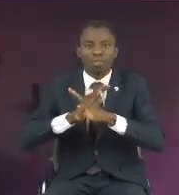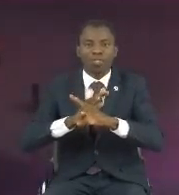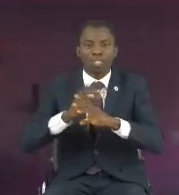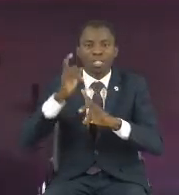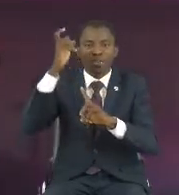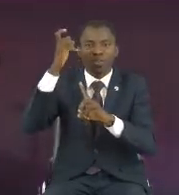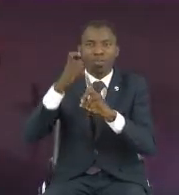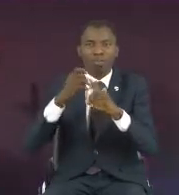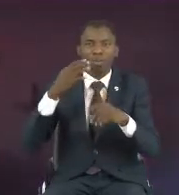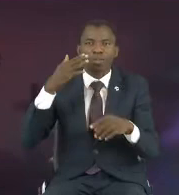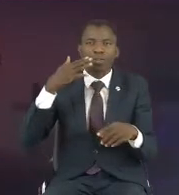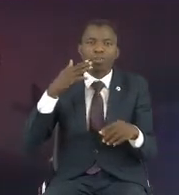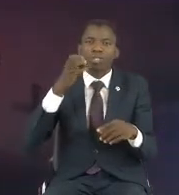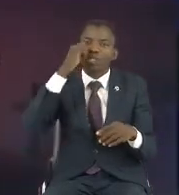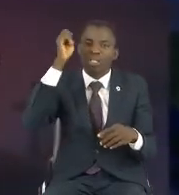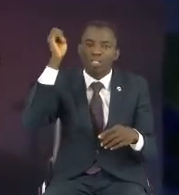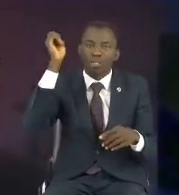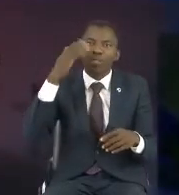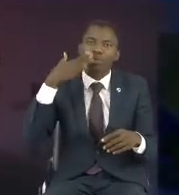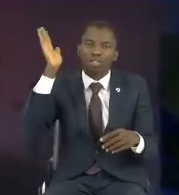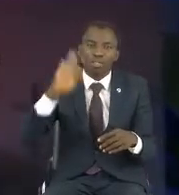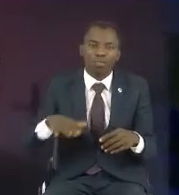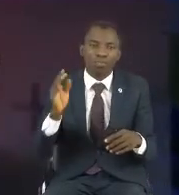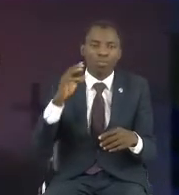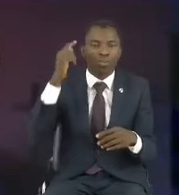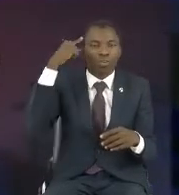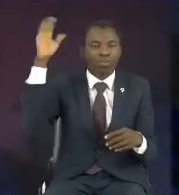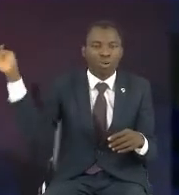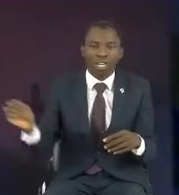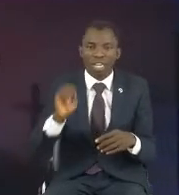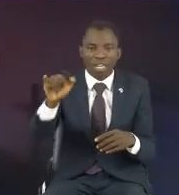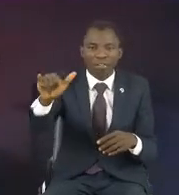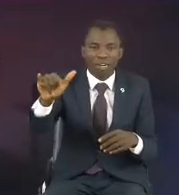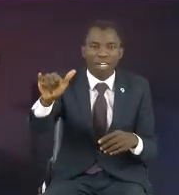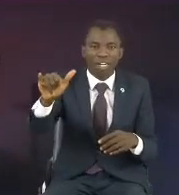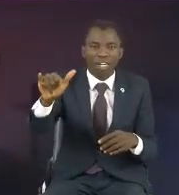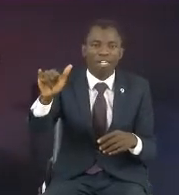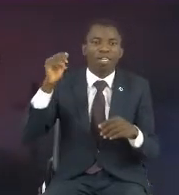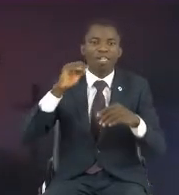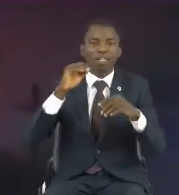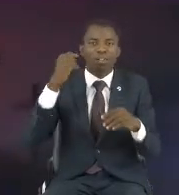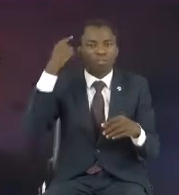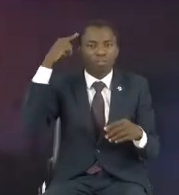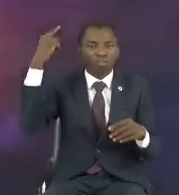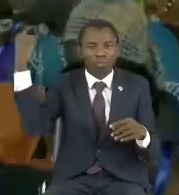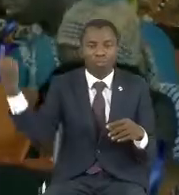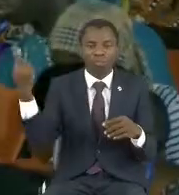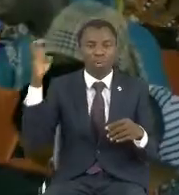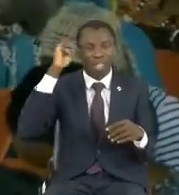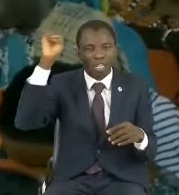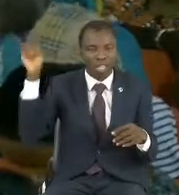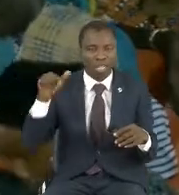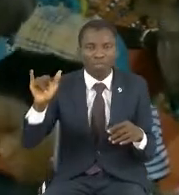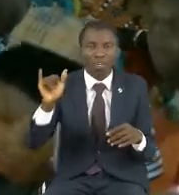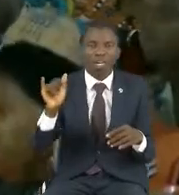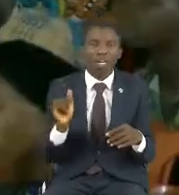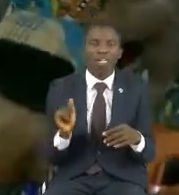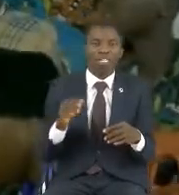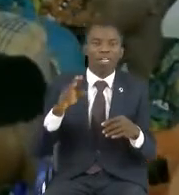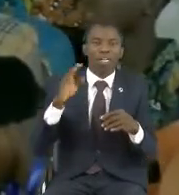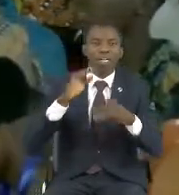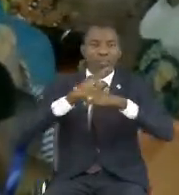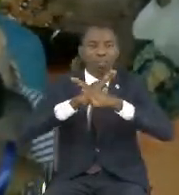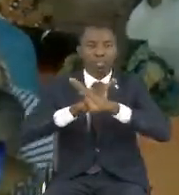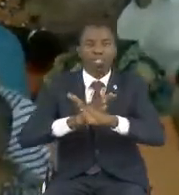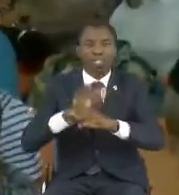say yes to our Redeemer, no evil can come to your house anymore in Jesus'